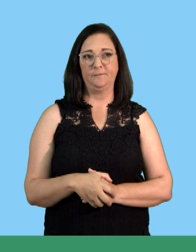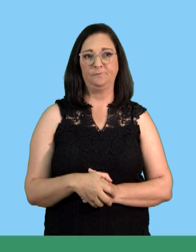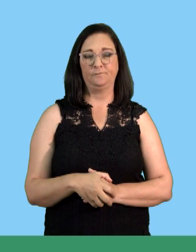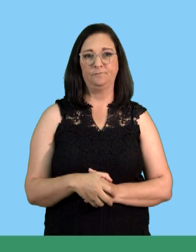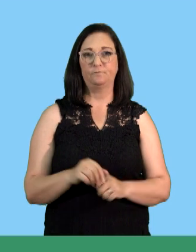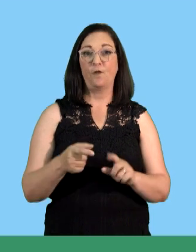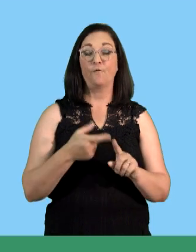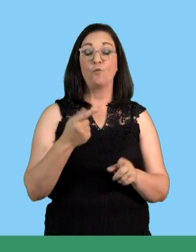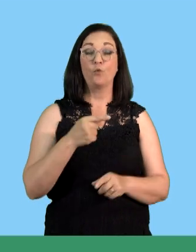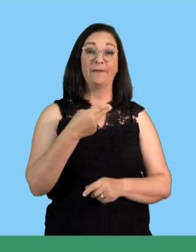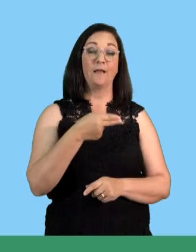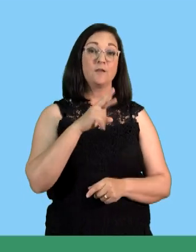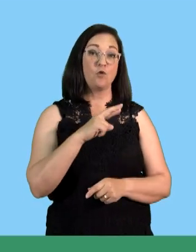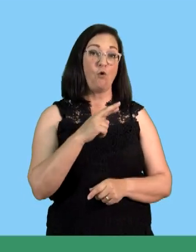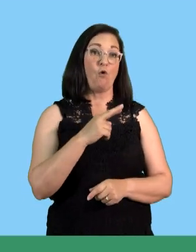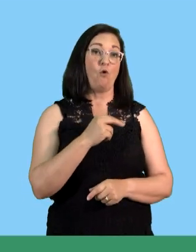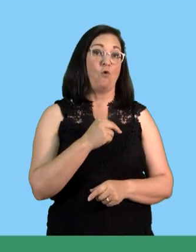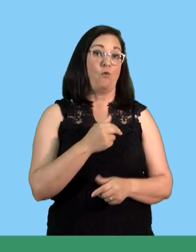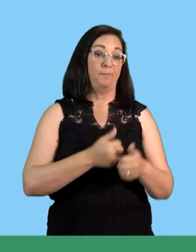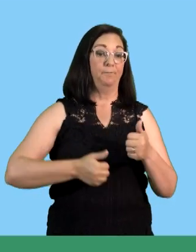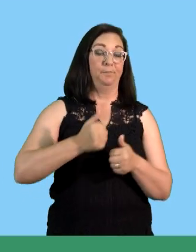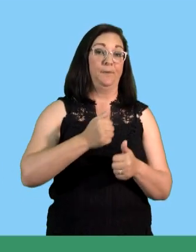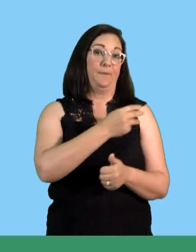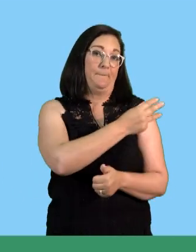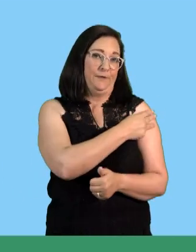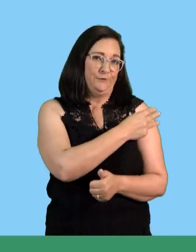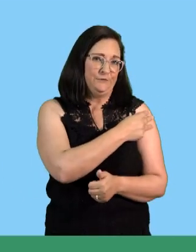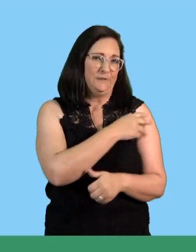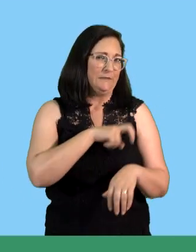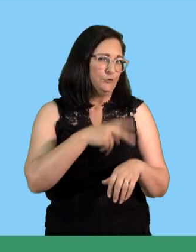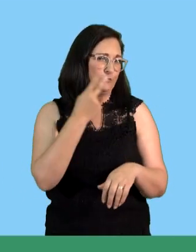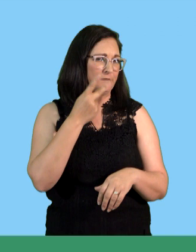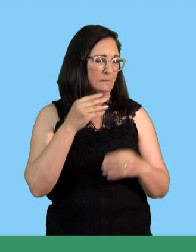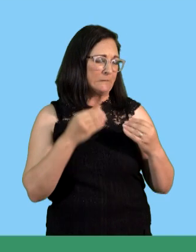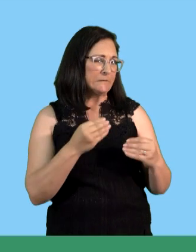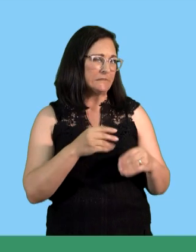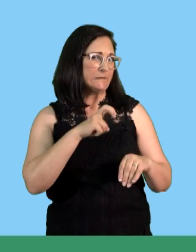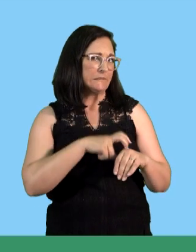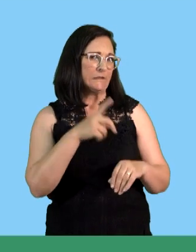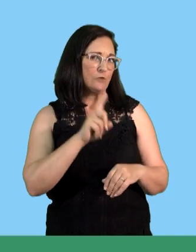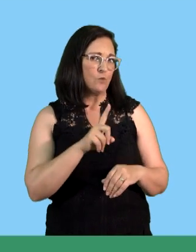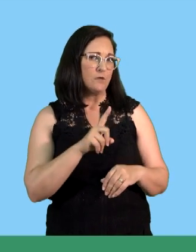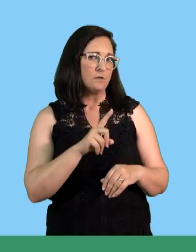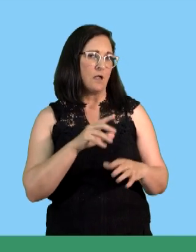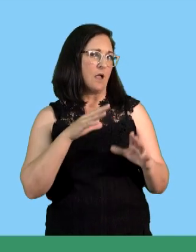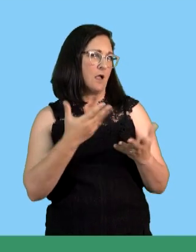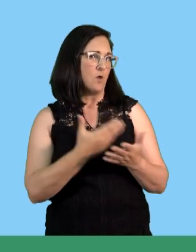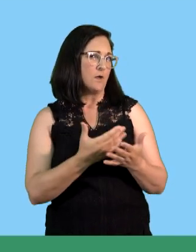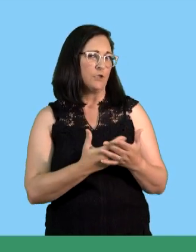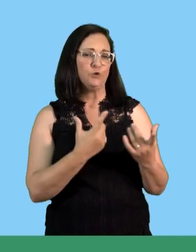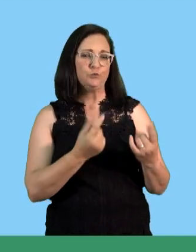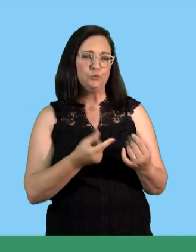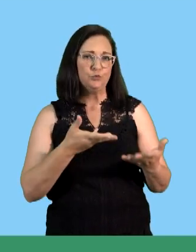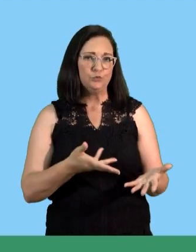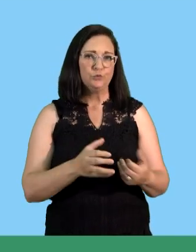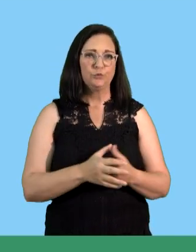officers or as the HR manager, we need to know exactly what are the needs of our business. What do we need? But how can we do that? We